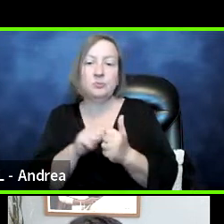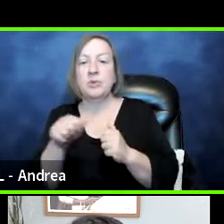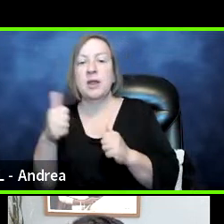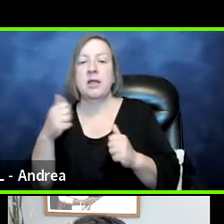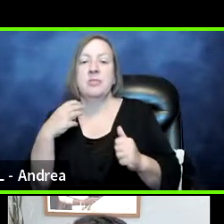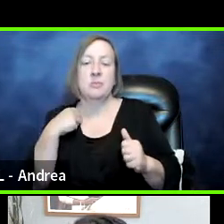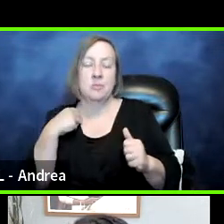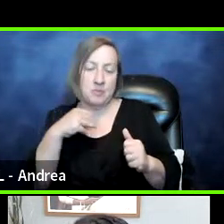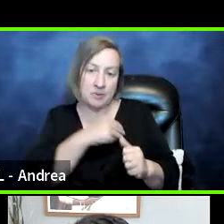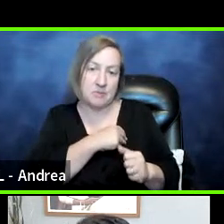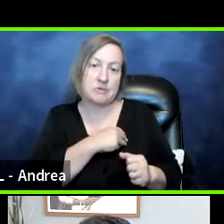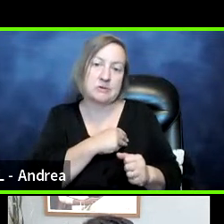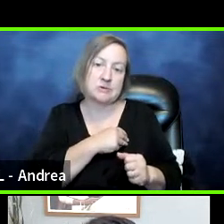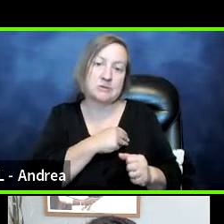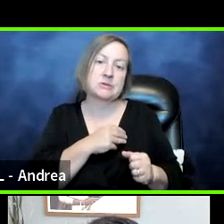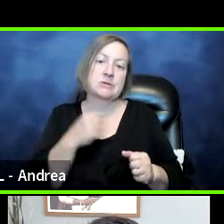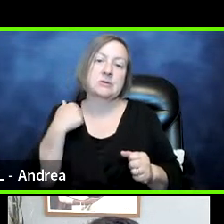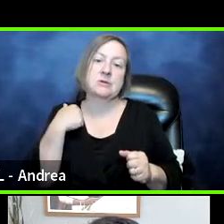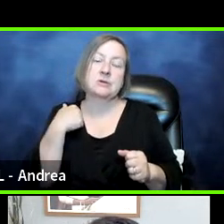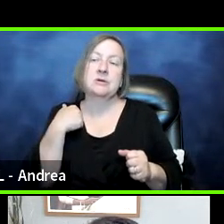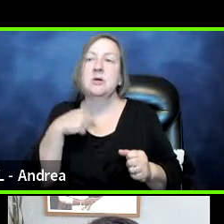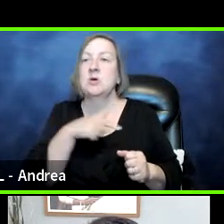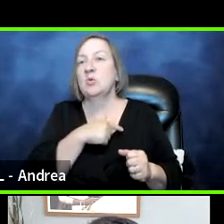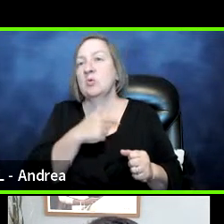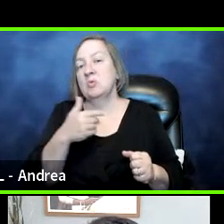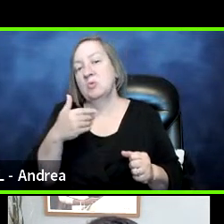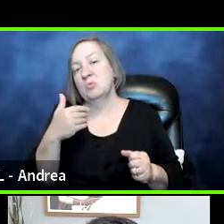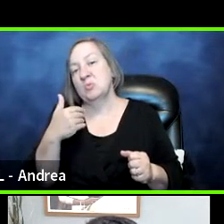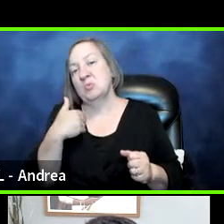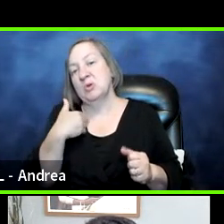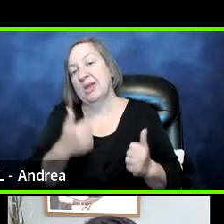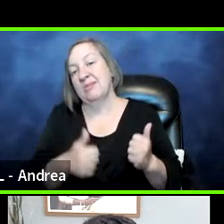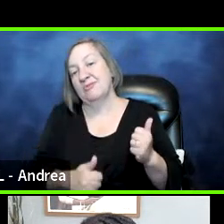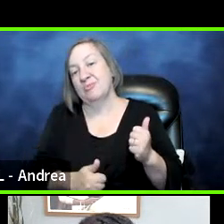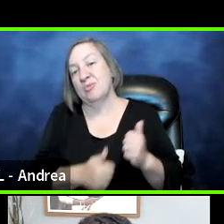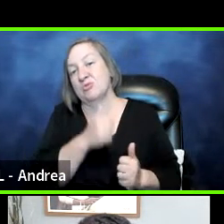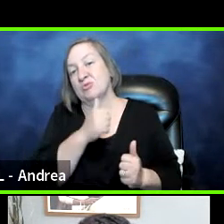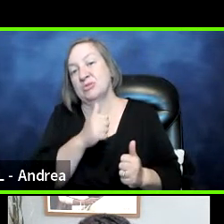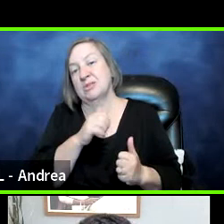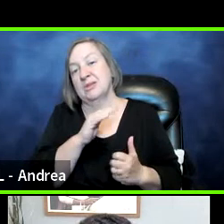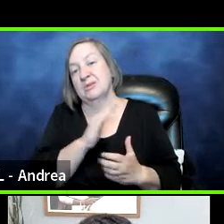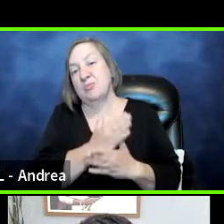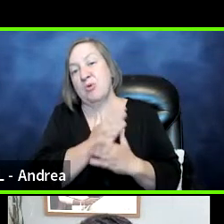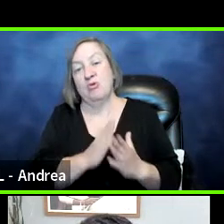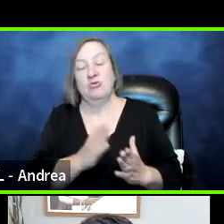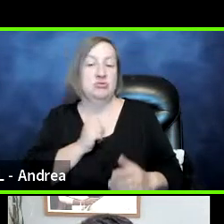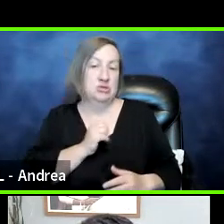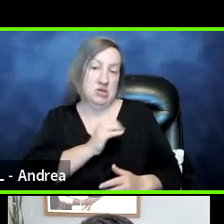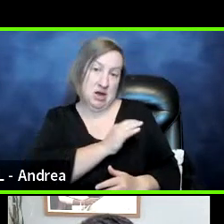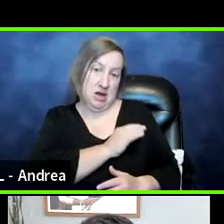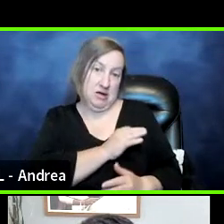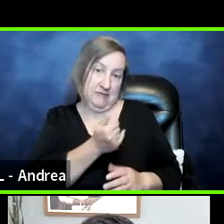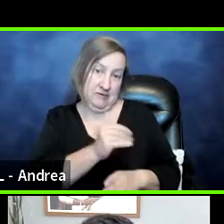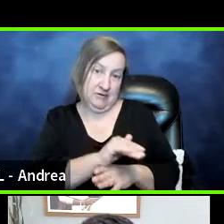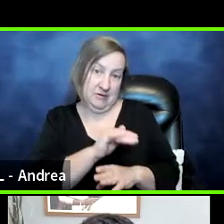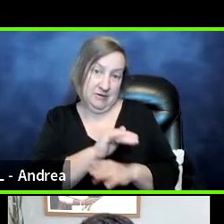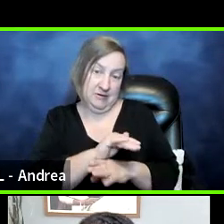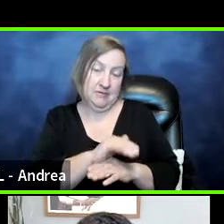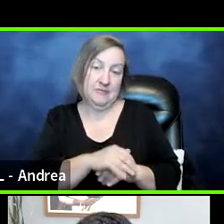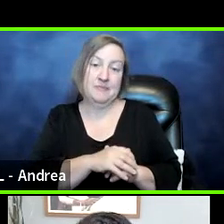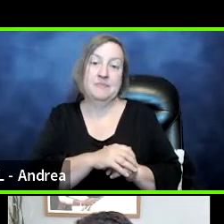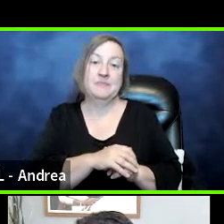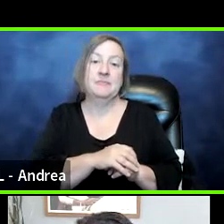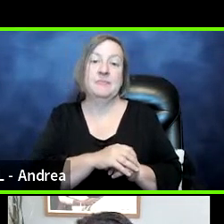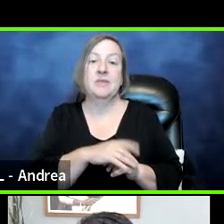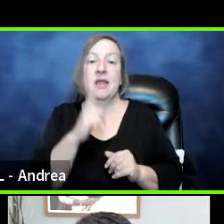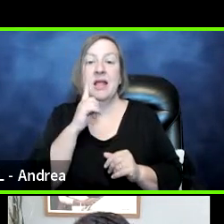members. We have mostly partner staff tonight. I think it